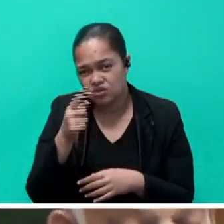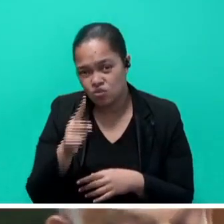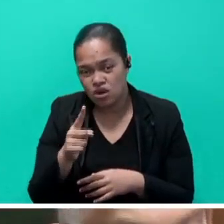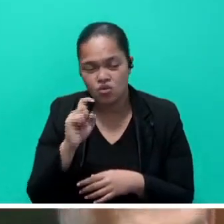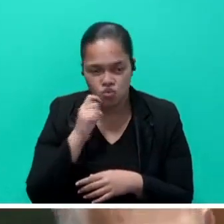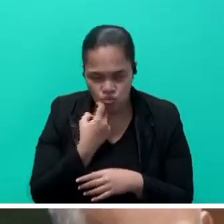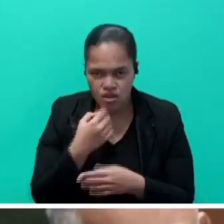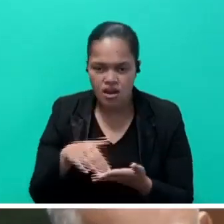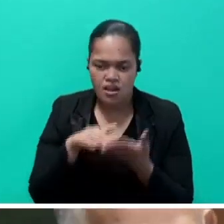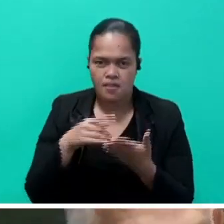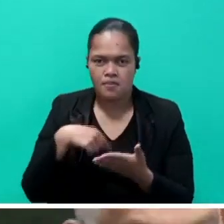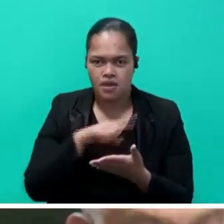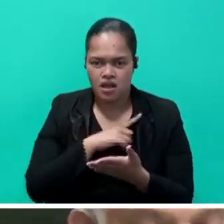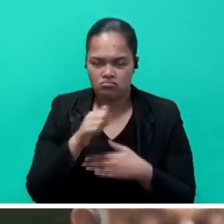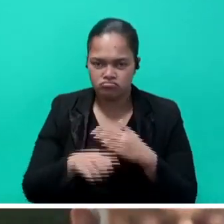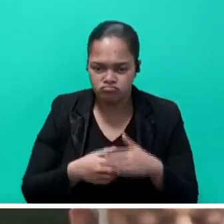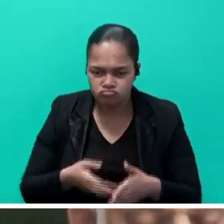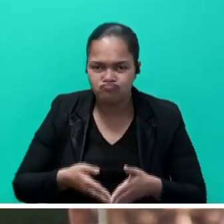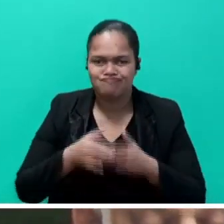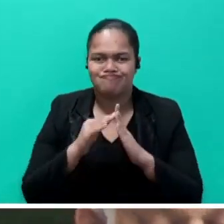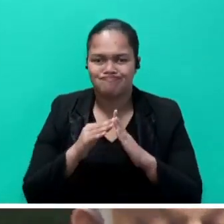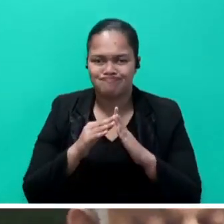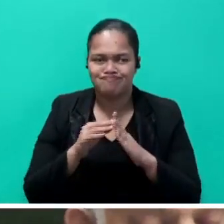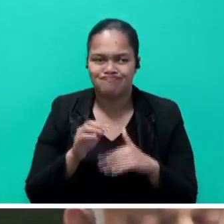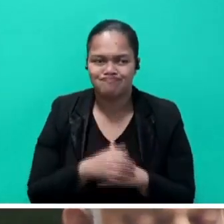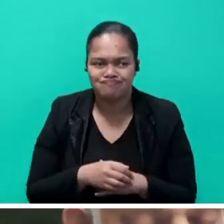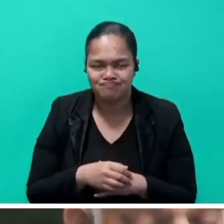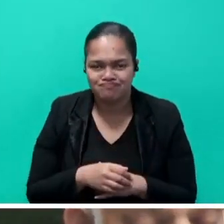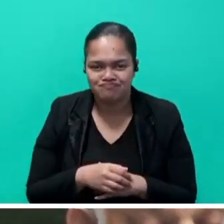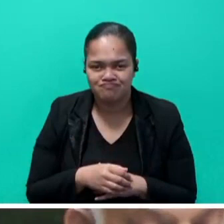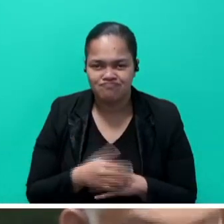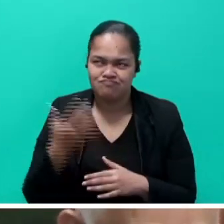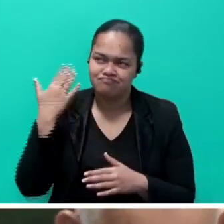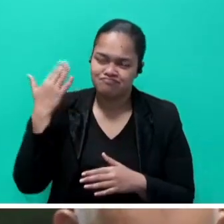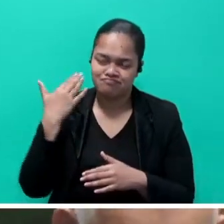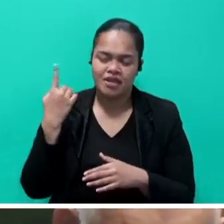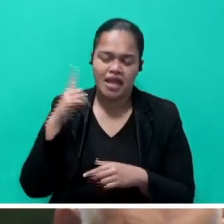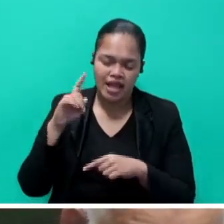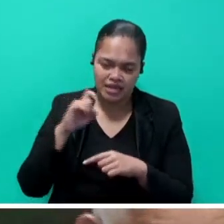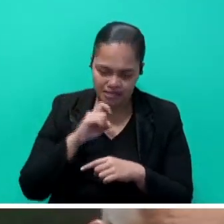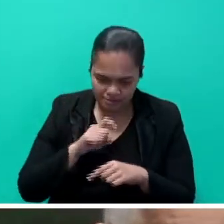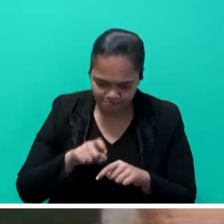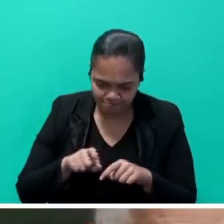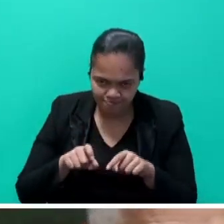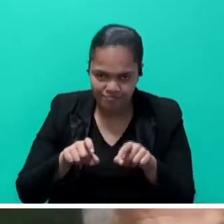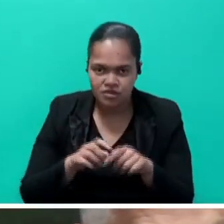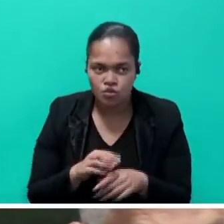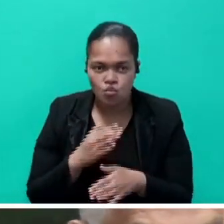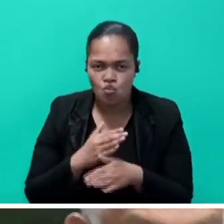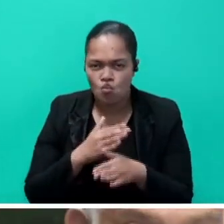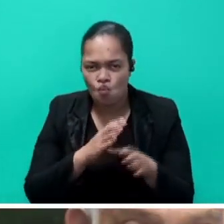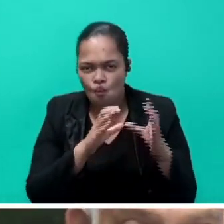us to re-establish the drainage boards and ease the workload for